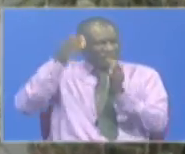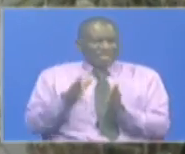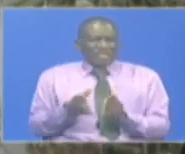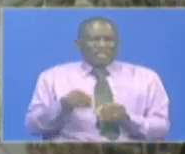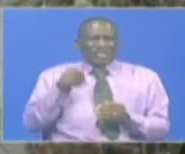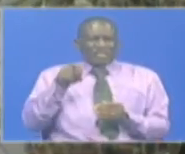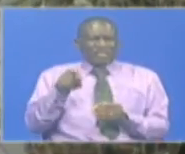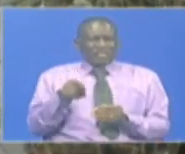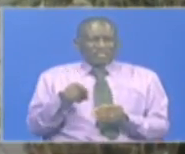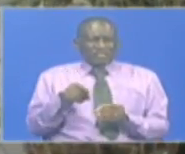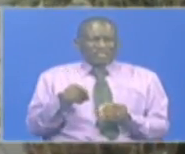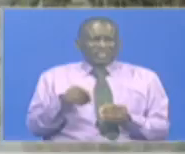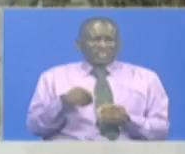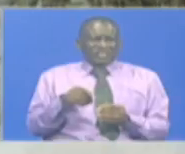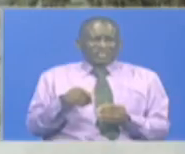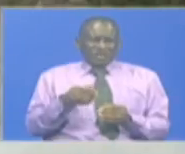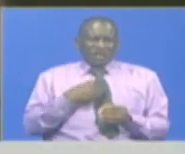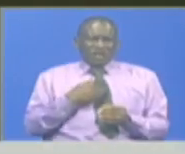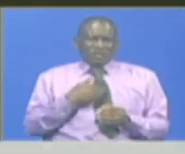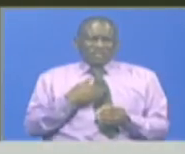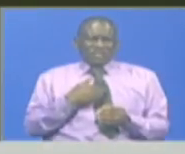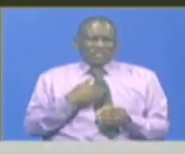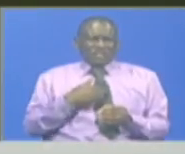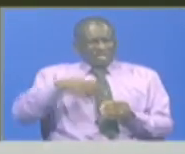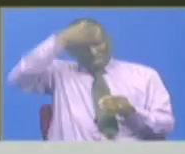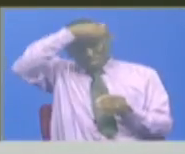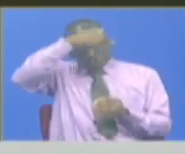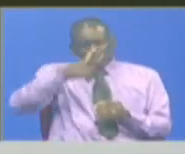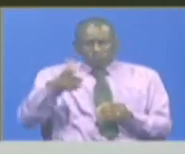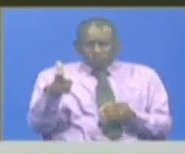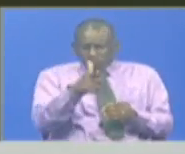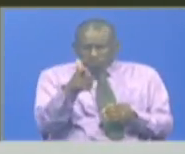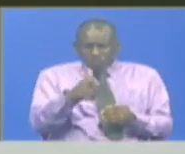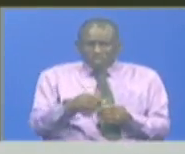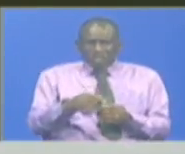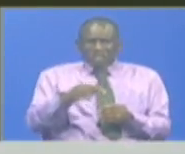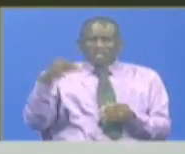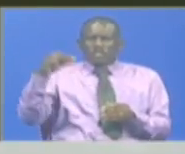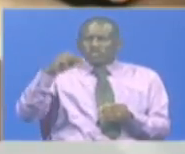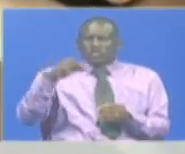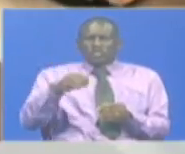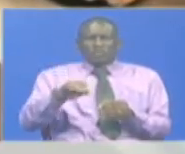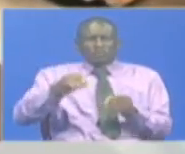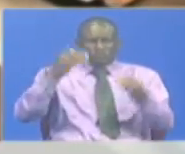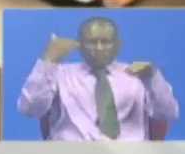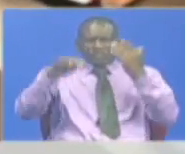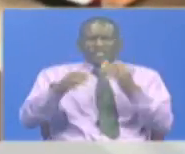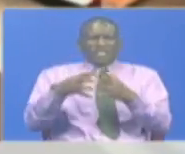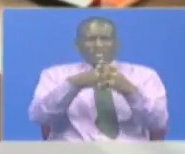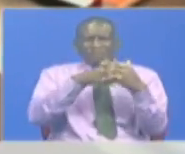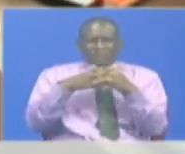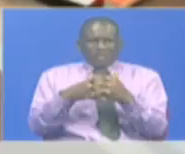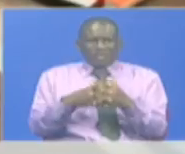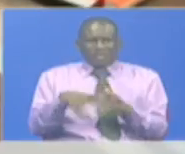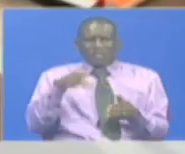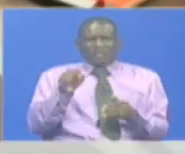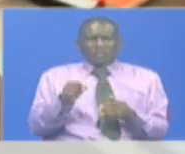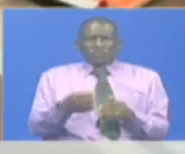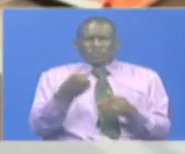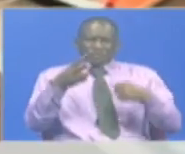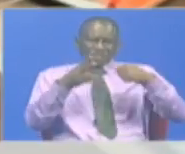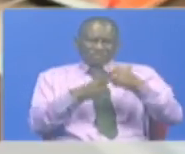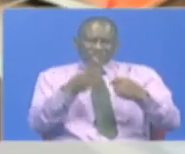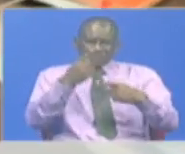cancel Varsha Tebo's graduation ceremony at Georgetown University in the USA. So the